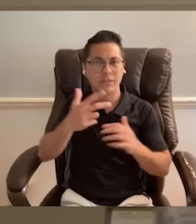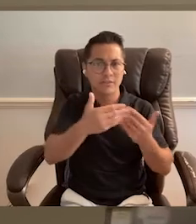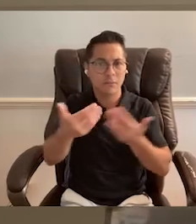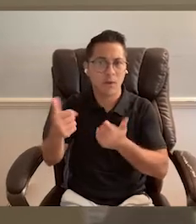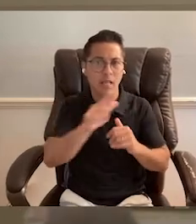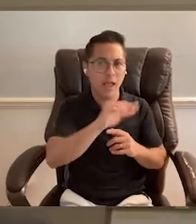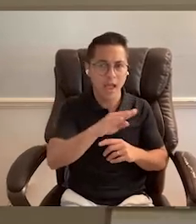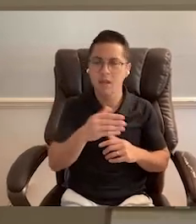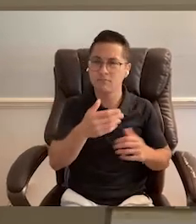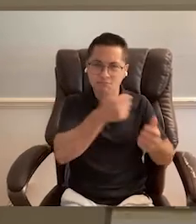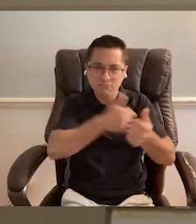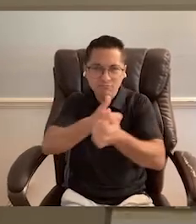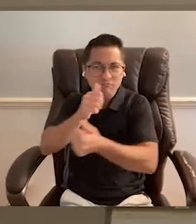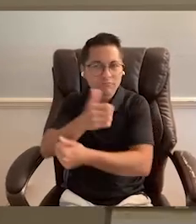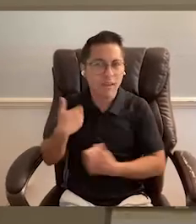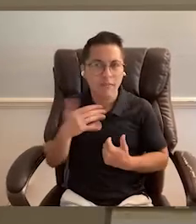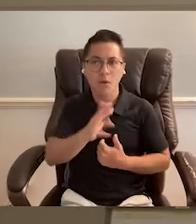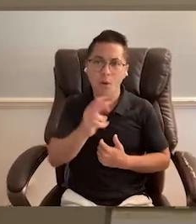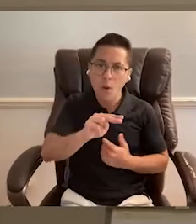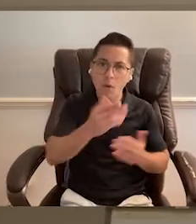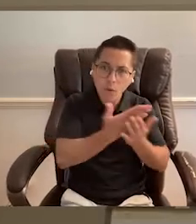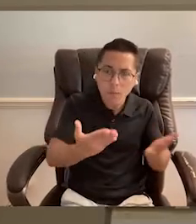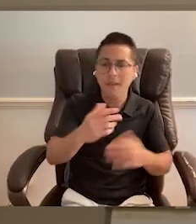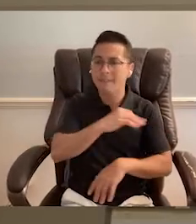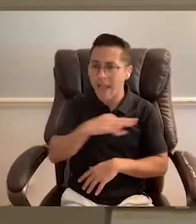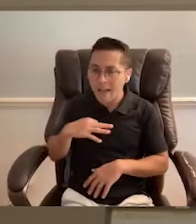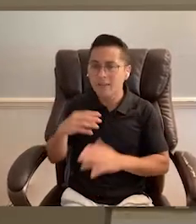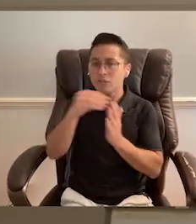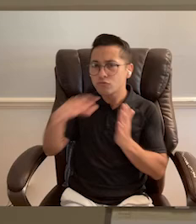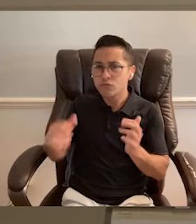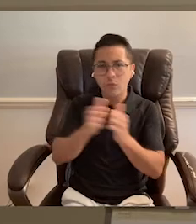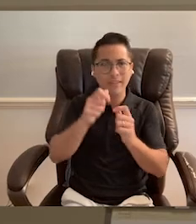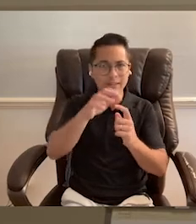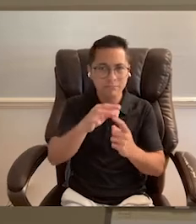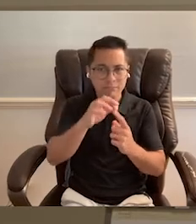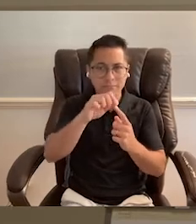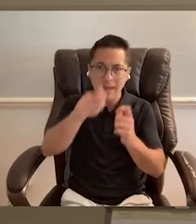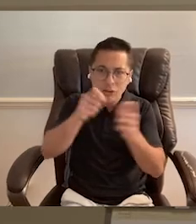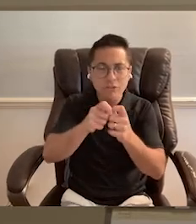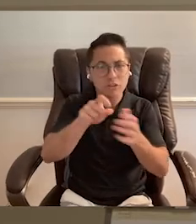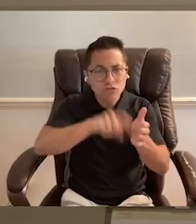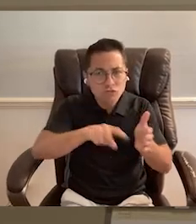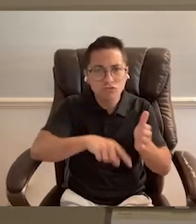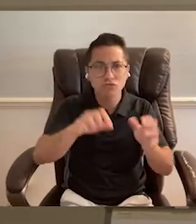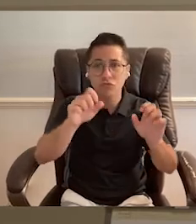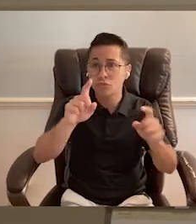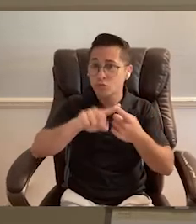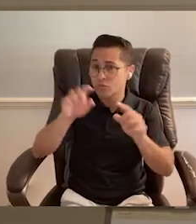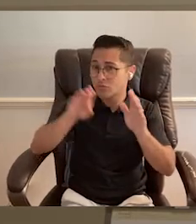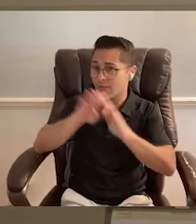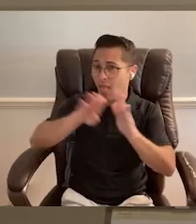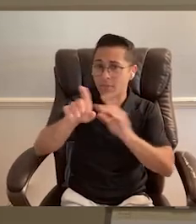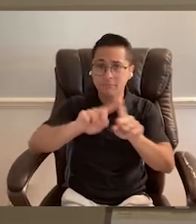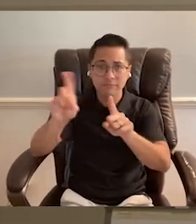for Vocational Rehabilitation. It's a project that is tailored towards people with cognitive disabilities, such as autism or people with TBI and so